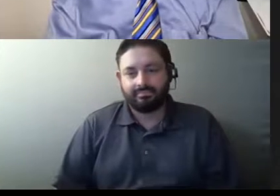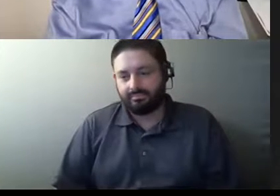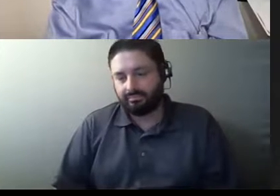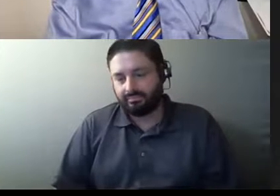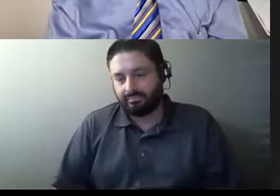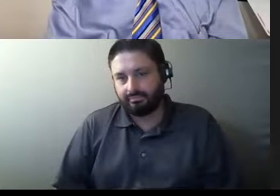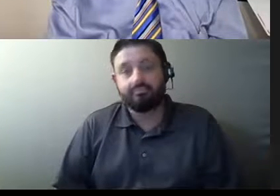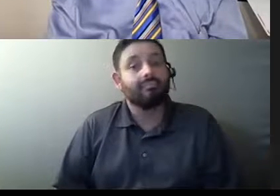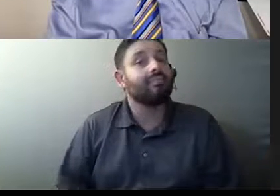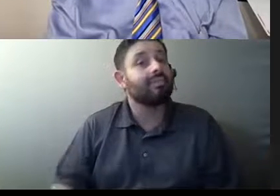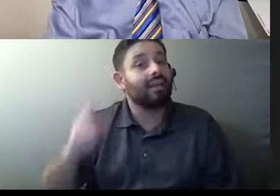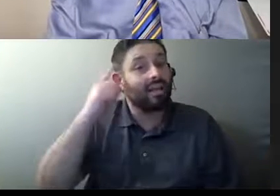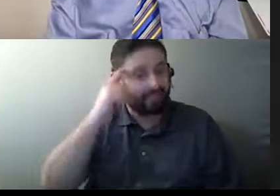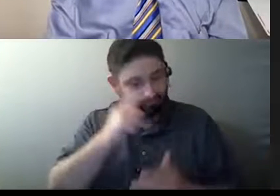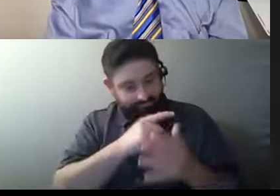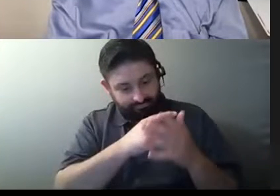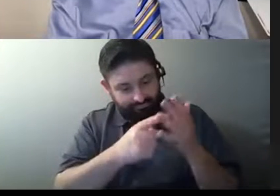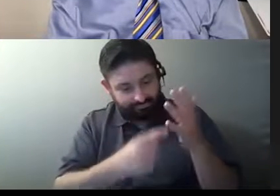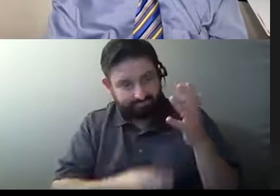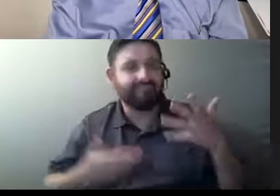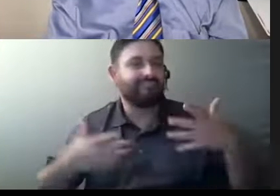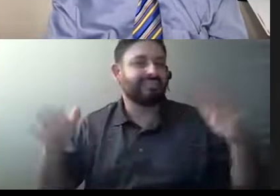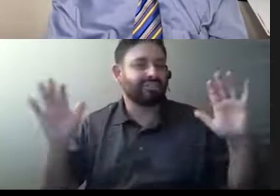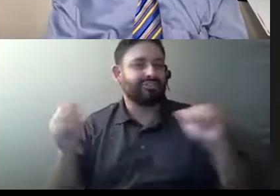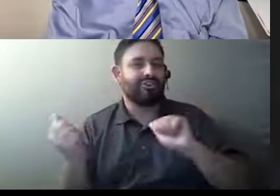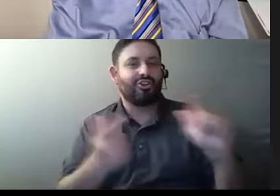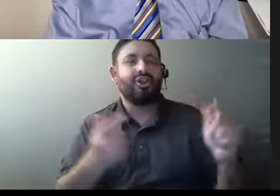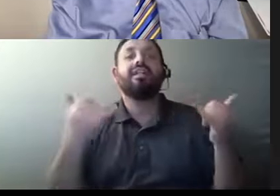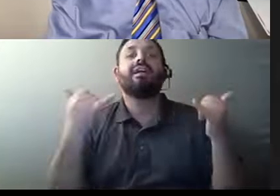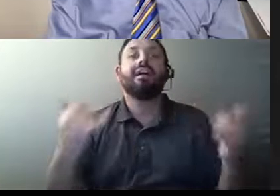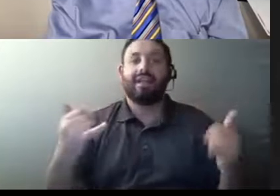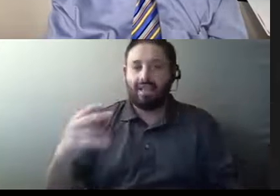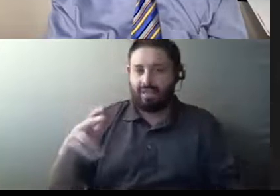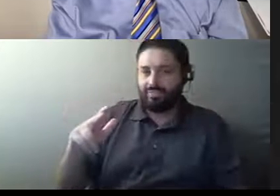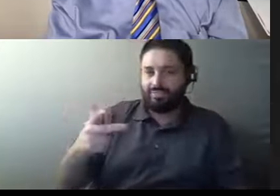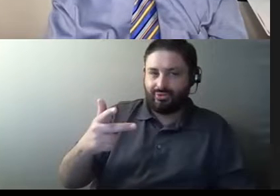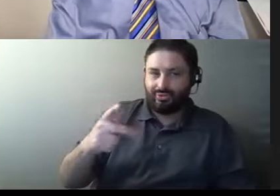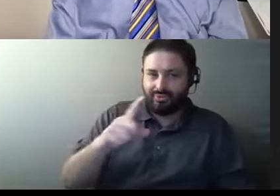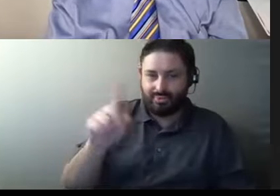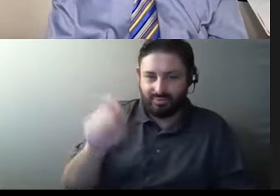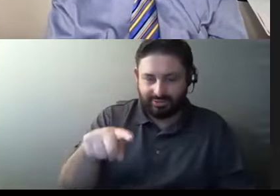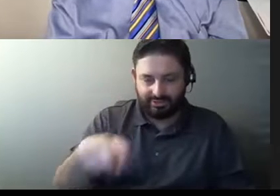And I think that's everybody on this question. And so we will go on to